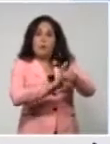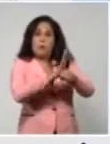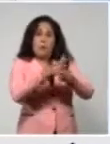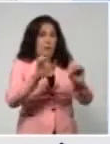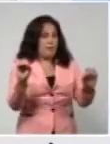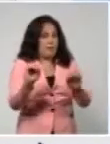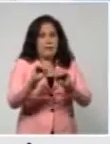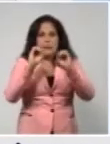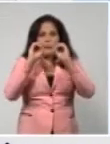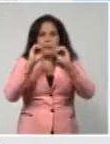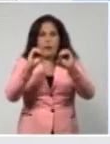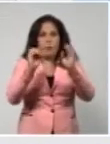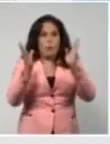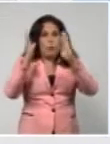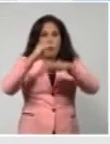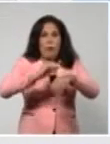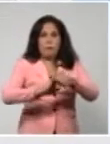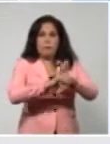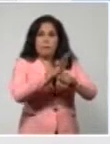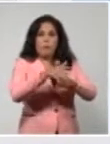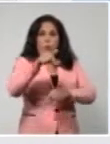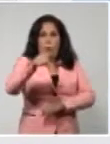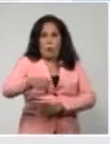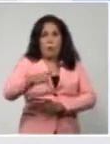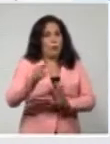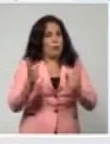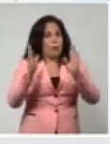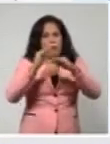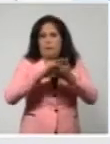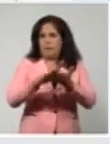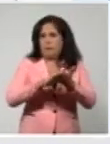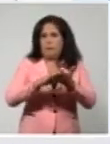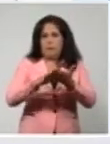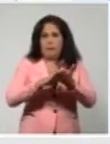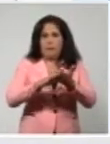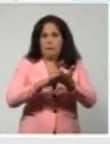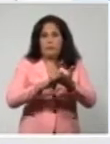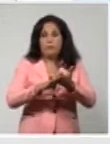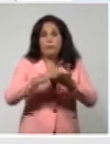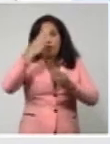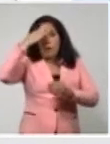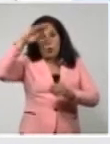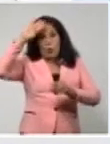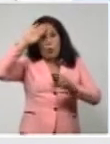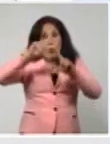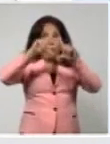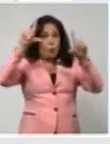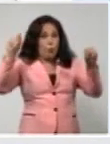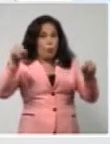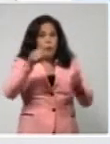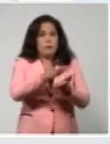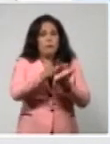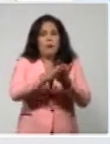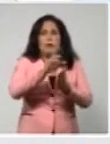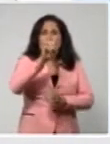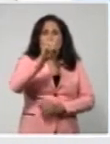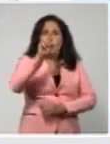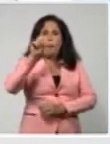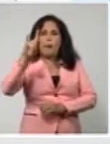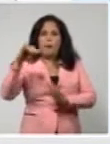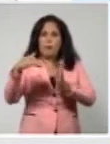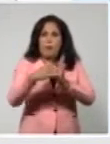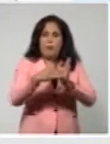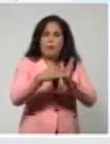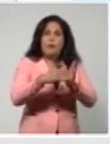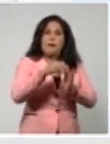tested positive for SARS-CoV-2 and COVID-19. This brings the total number of samples processed